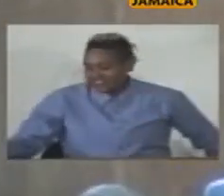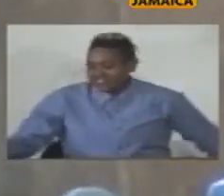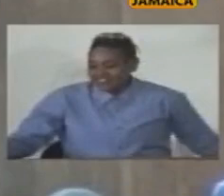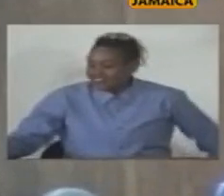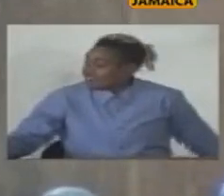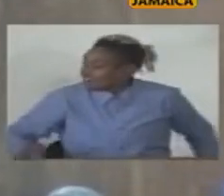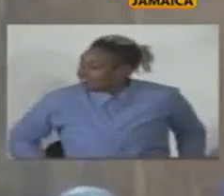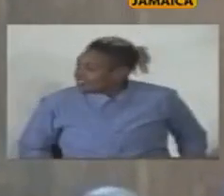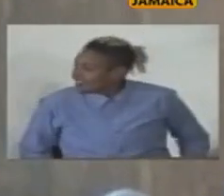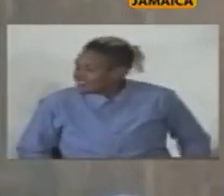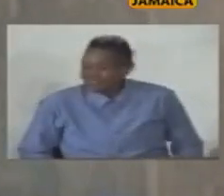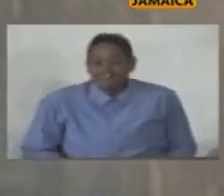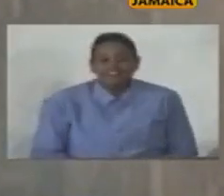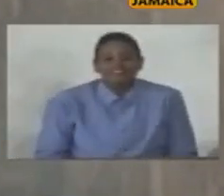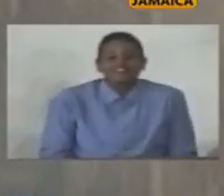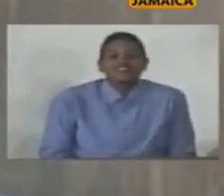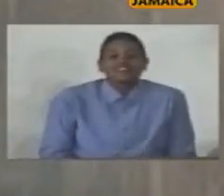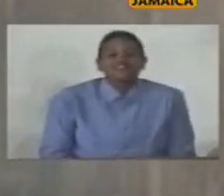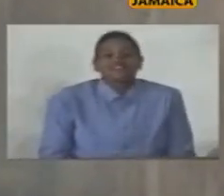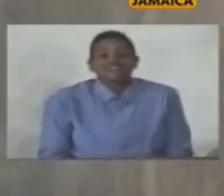Mr. Samuda, before you.